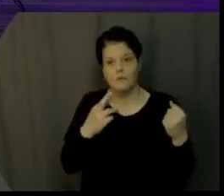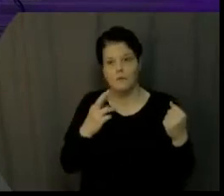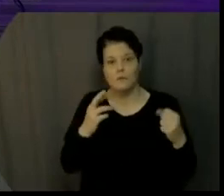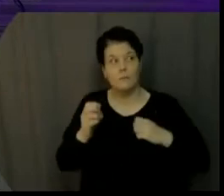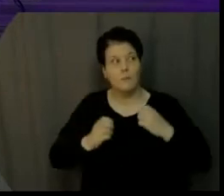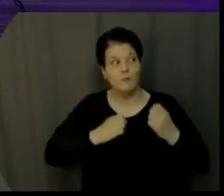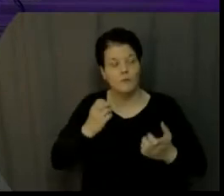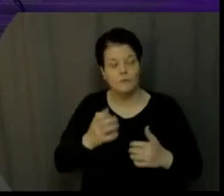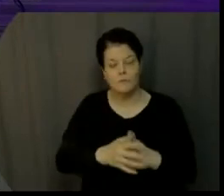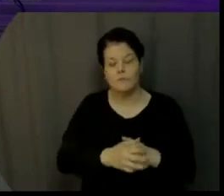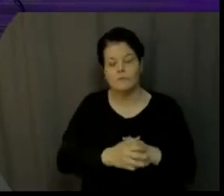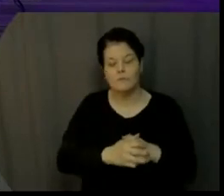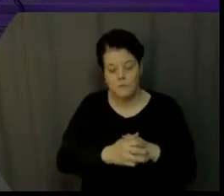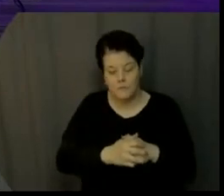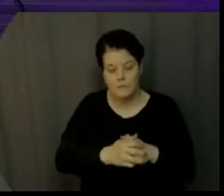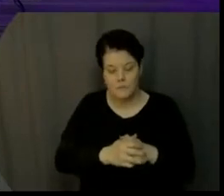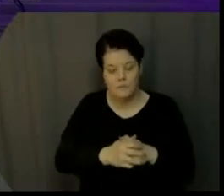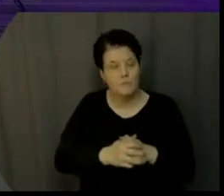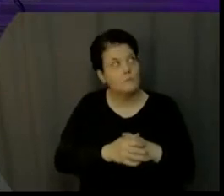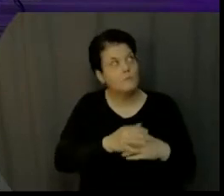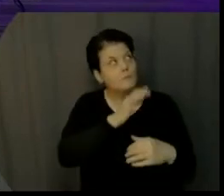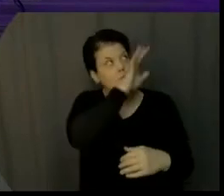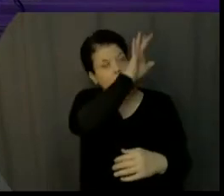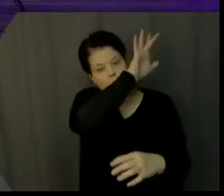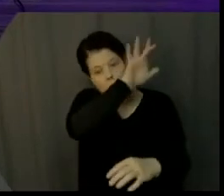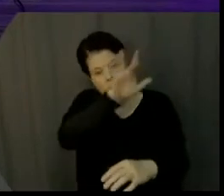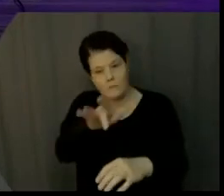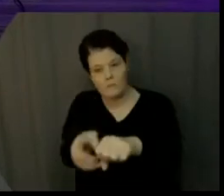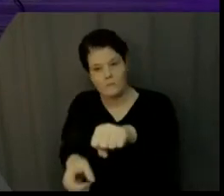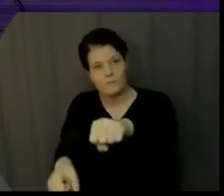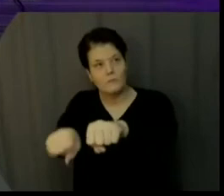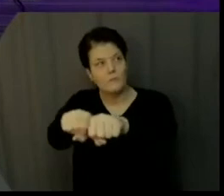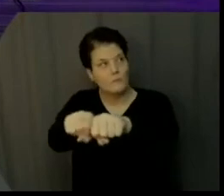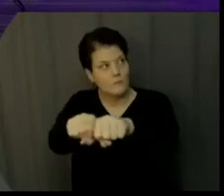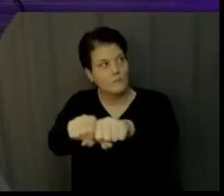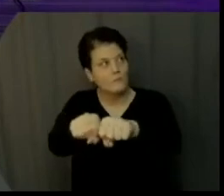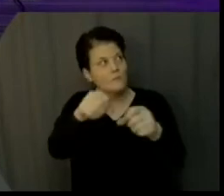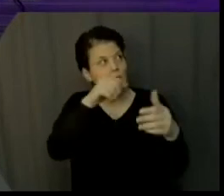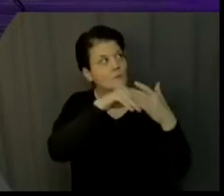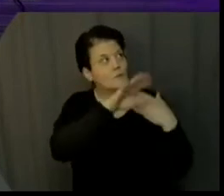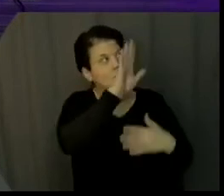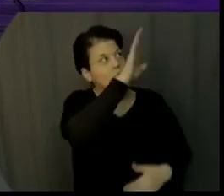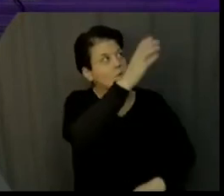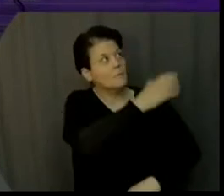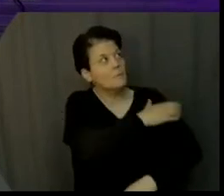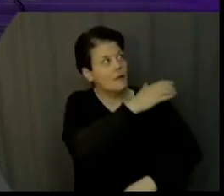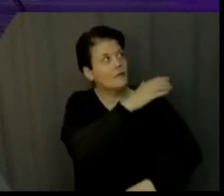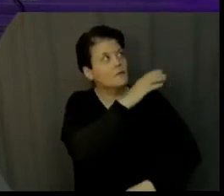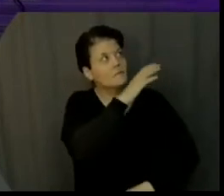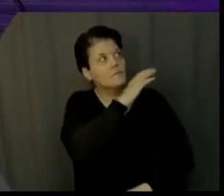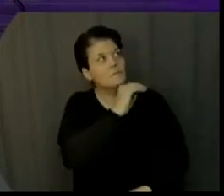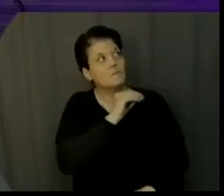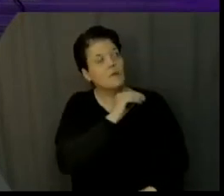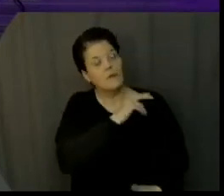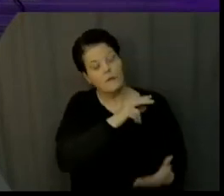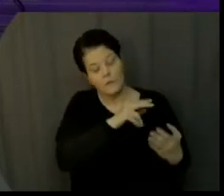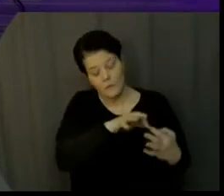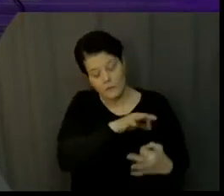Lord, bring healing to them in the power of your Holy Spirit, I pray.